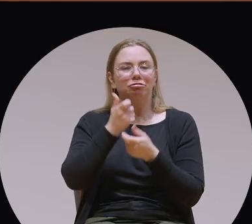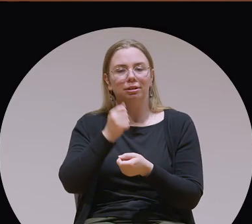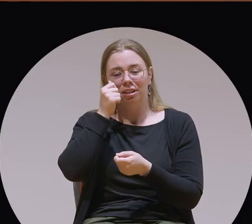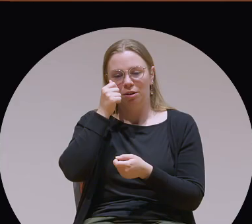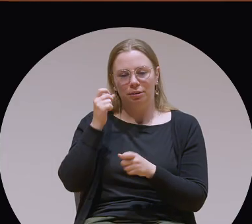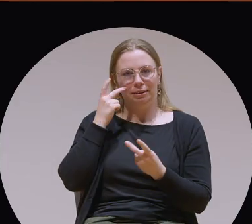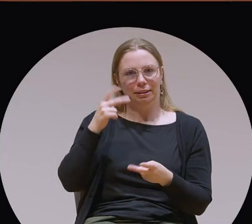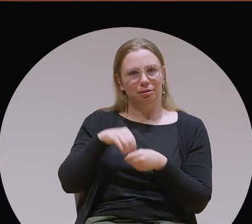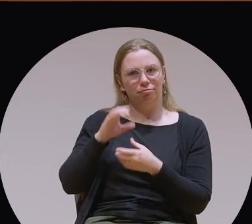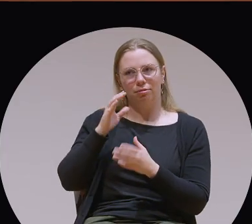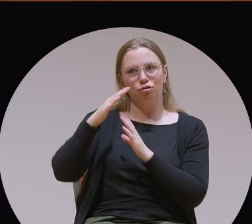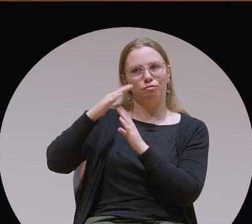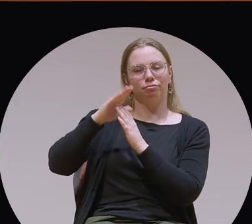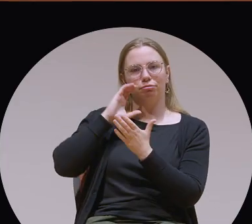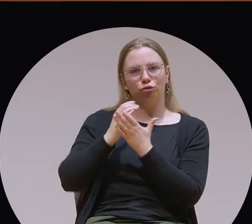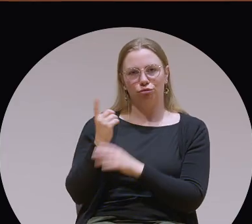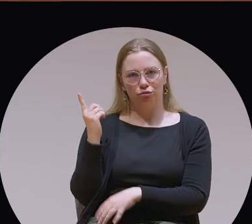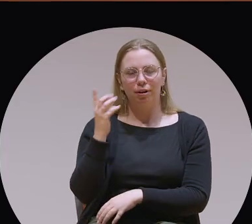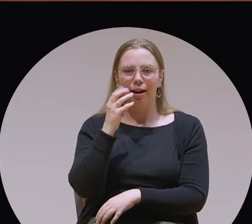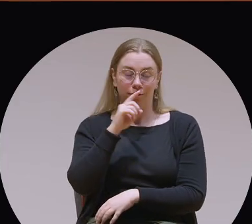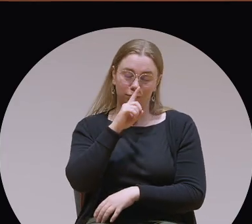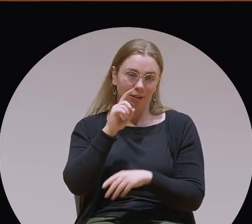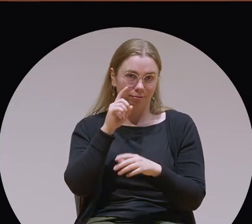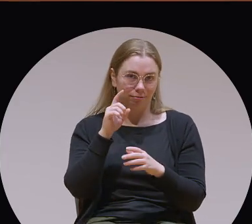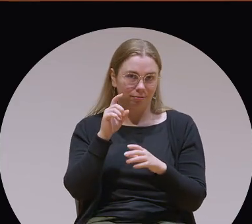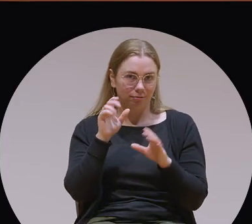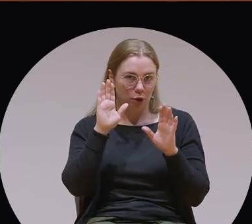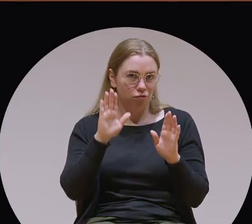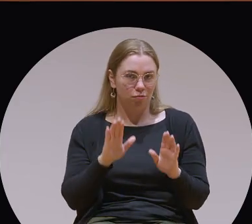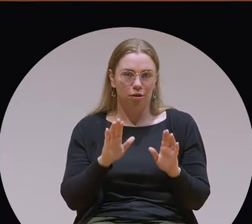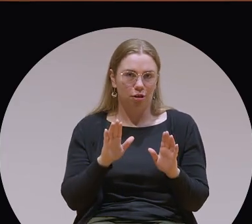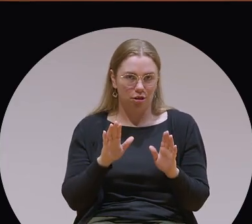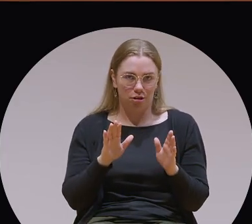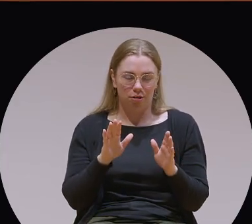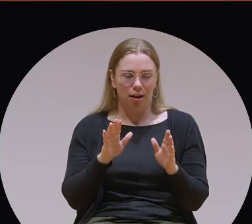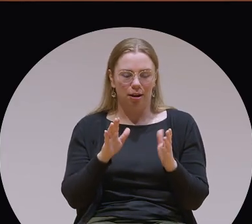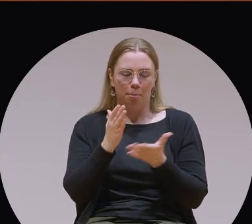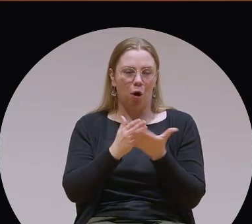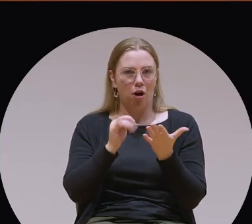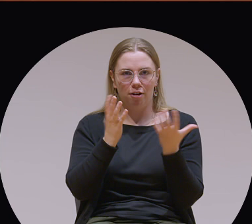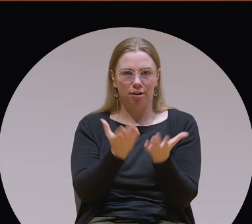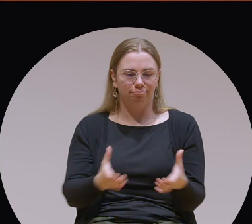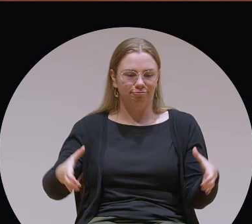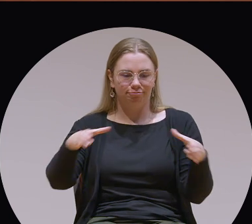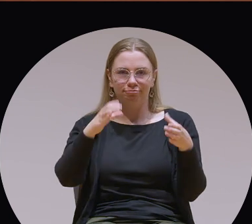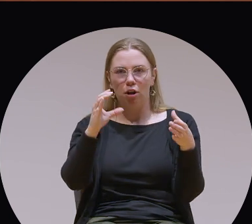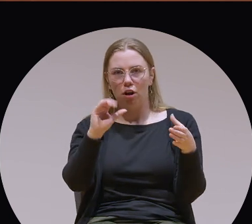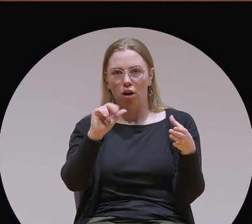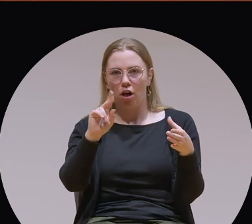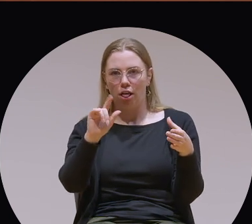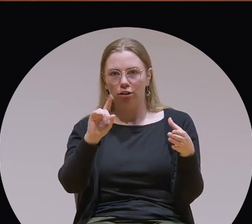and it's an incredible protome. So it's a handle, one of three handles from the lip